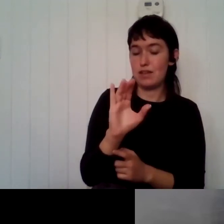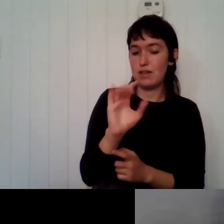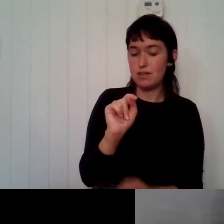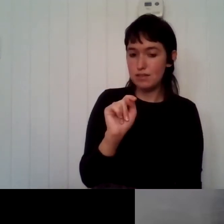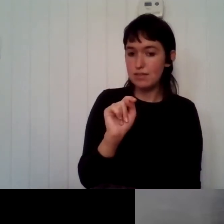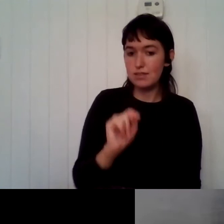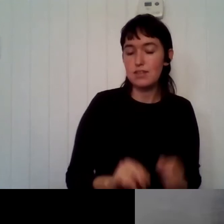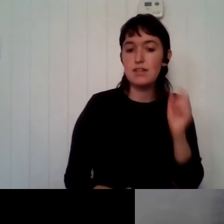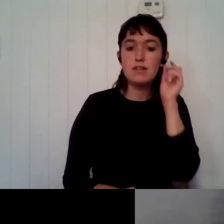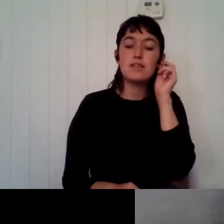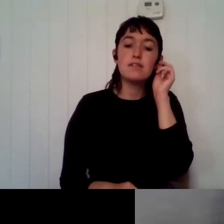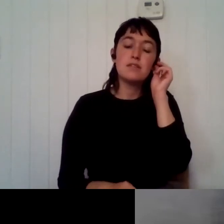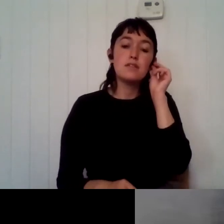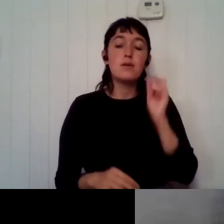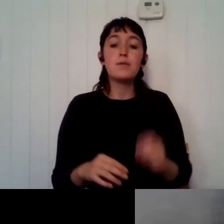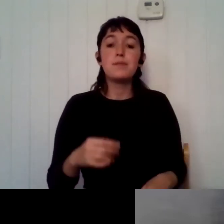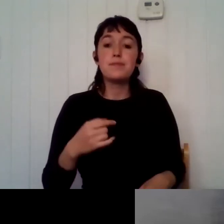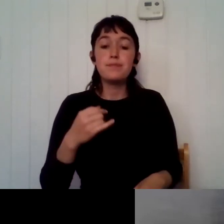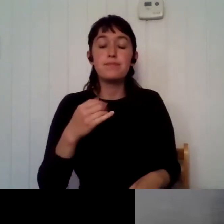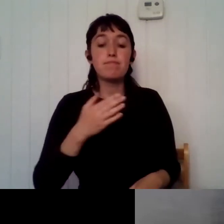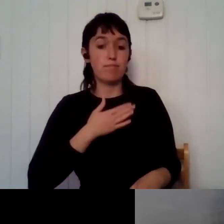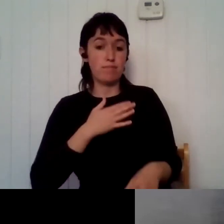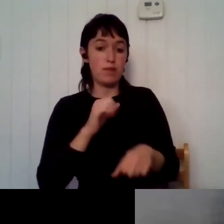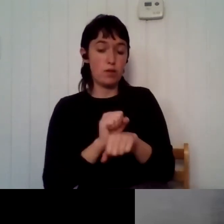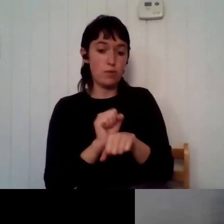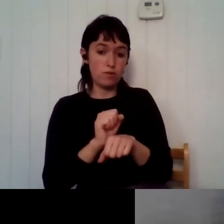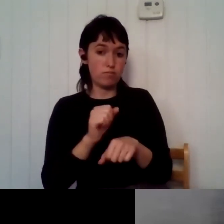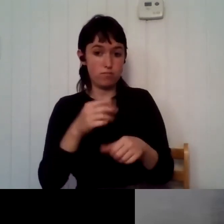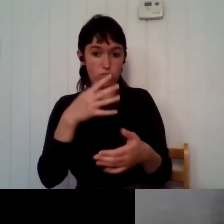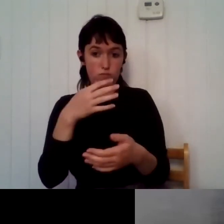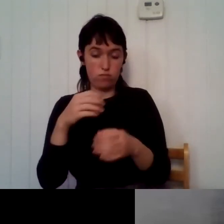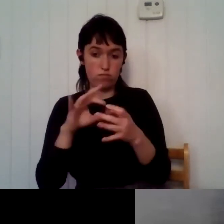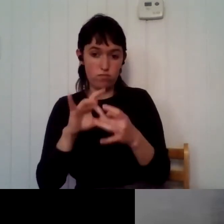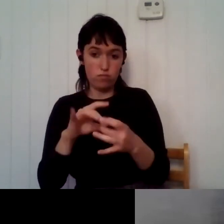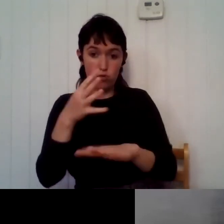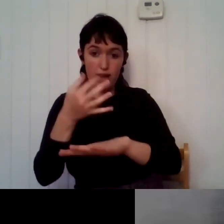I do with gravity, earthquakes, when they travel through the volcano,